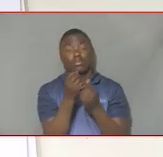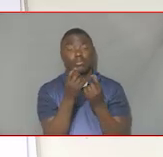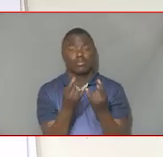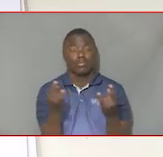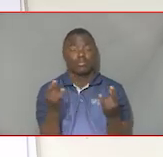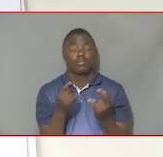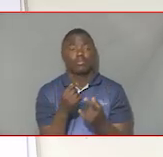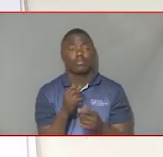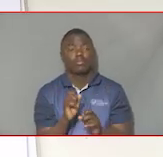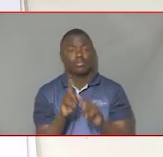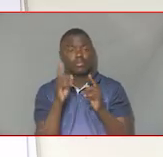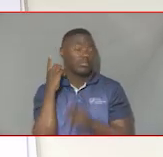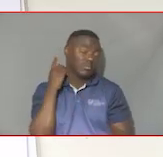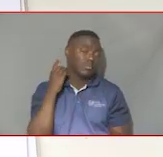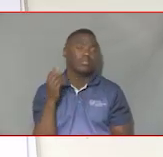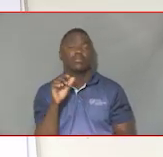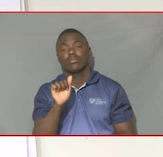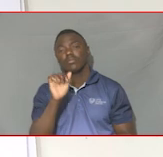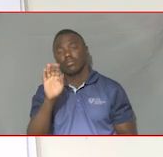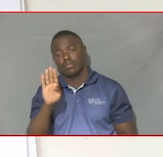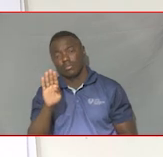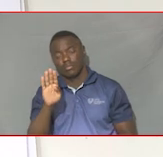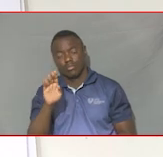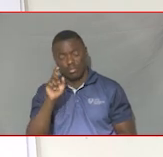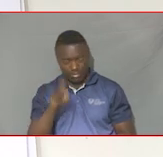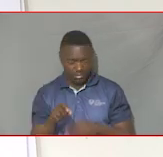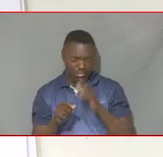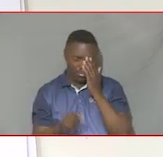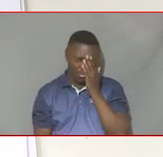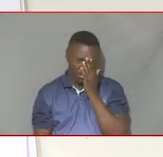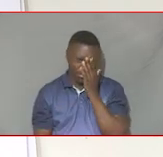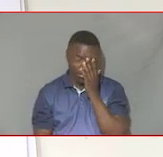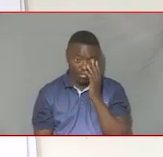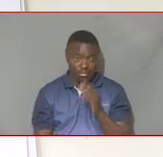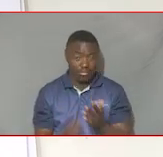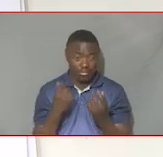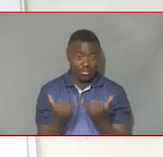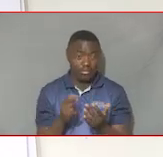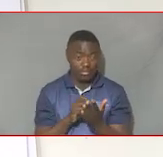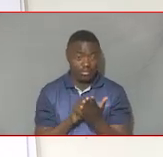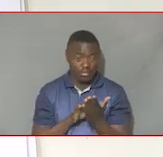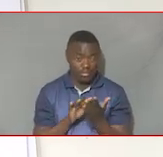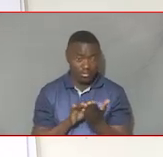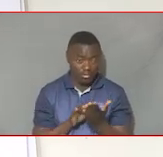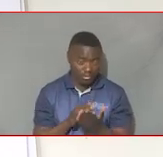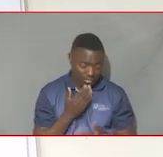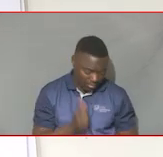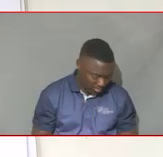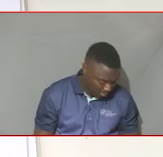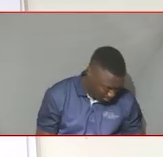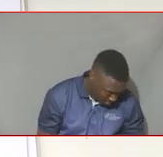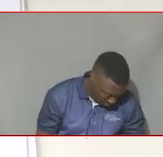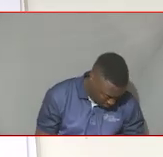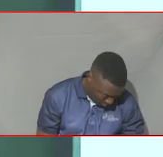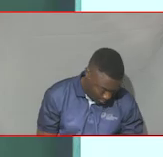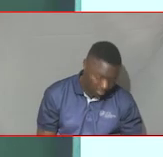you've got to work out the values of A and B for the data set. I want you to do that quickly on your calculators.